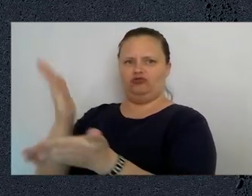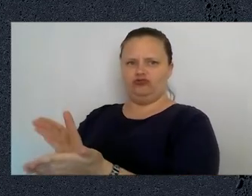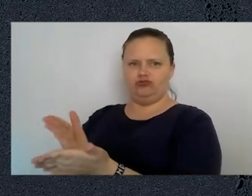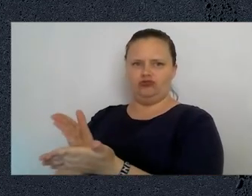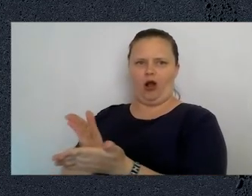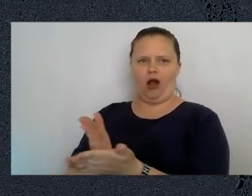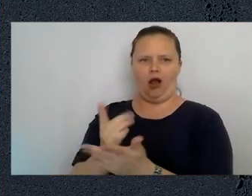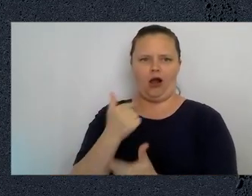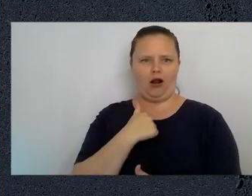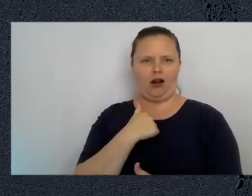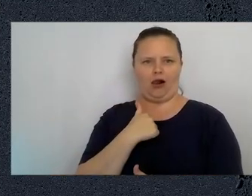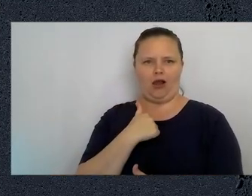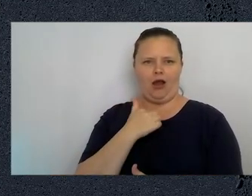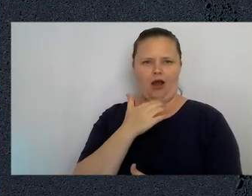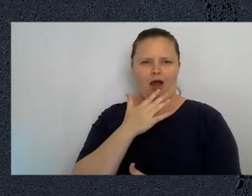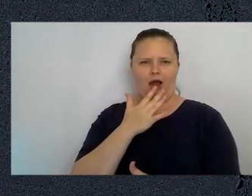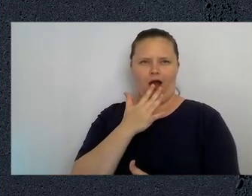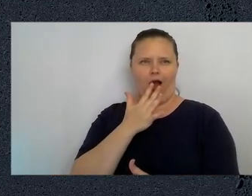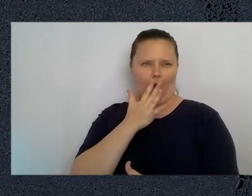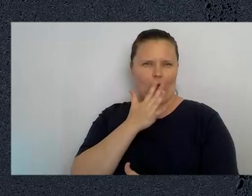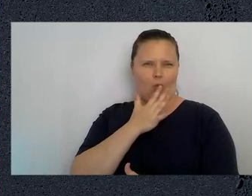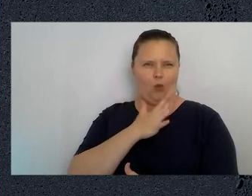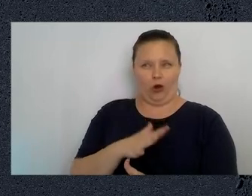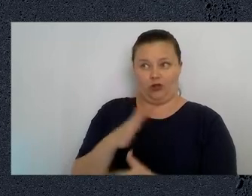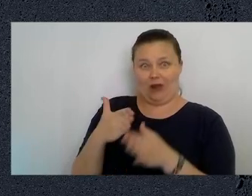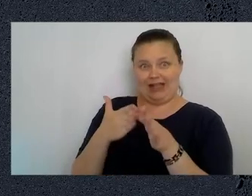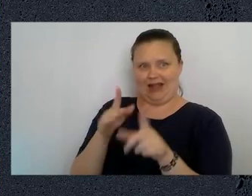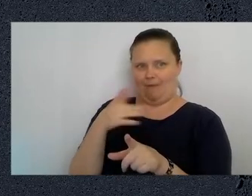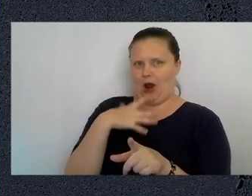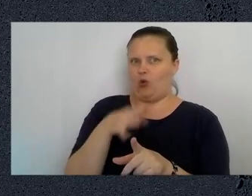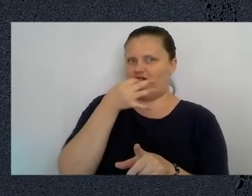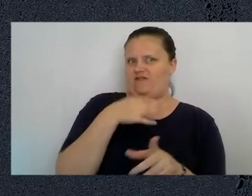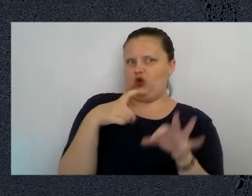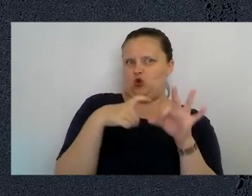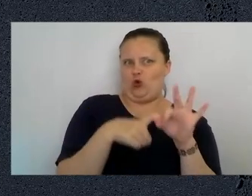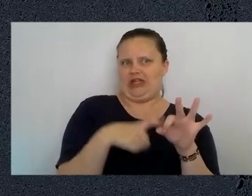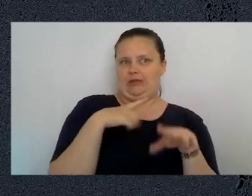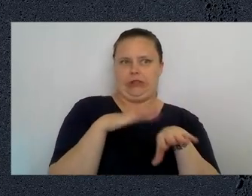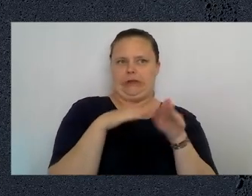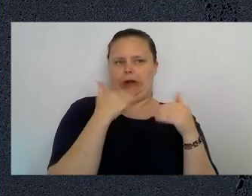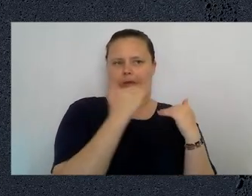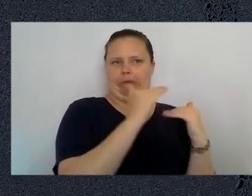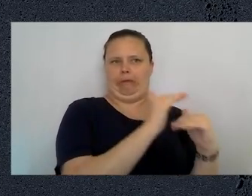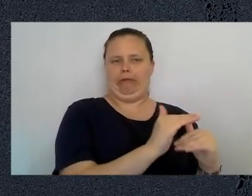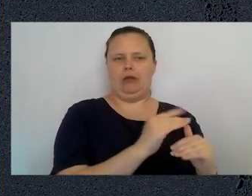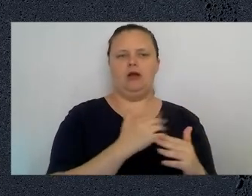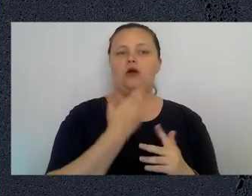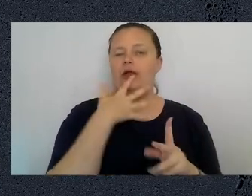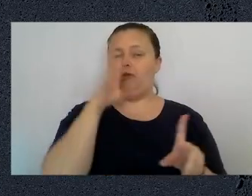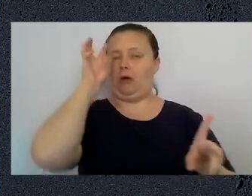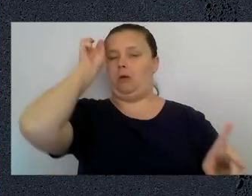I want to come to those answers, but I'll come back, and I just want to grab a couple of questions in a row if I can, just because time is with us, so thank you. But hold that